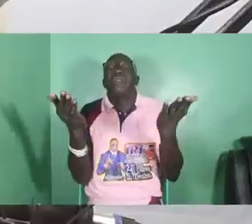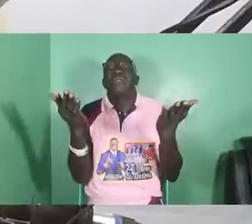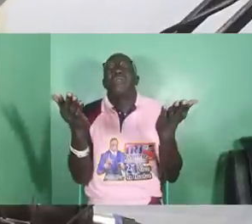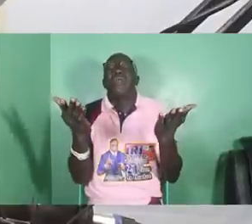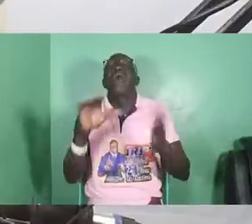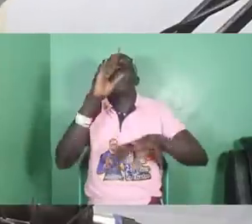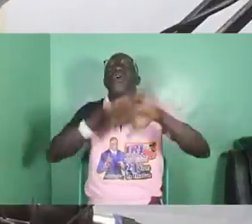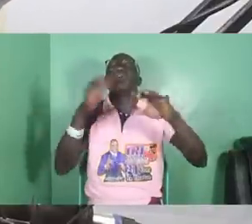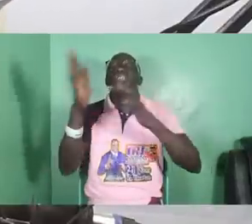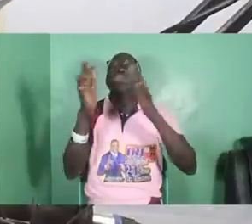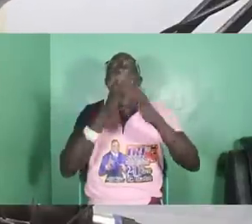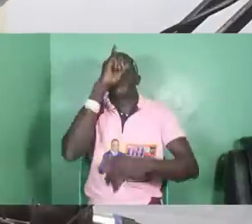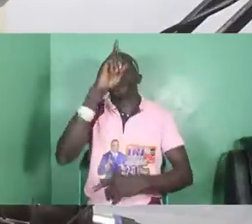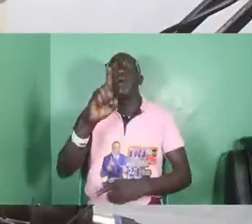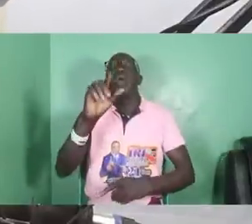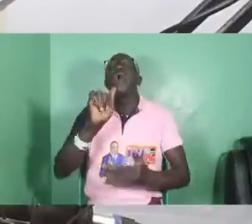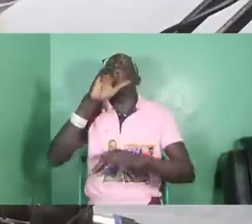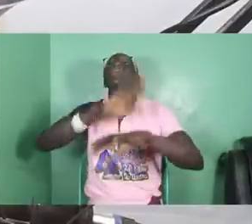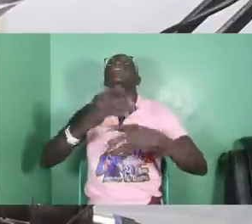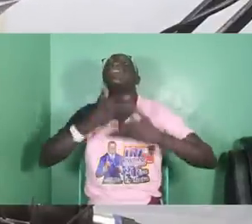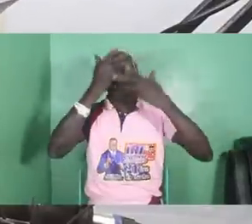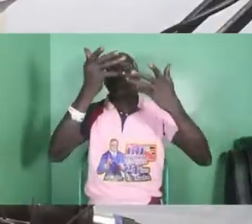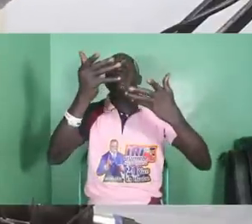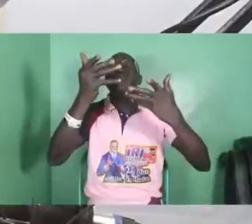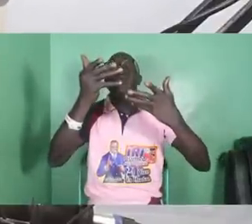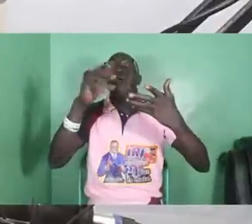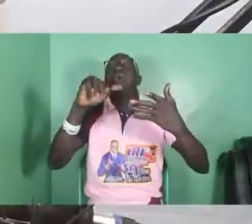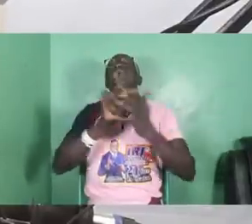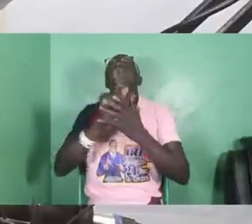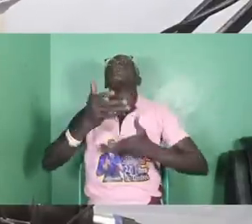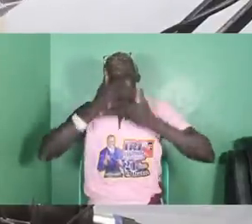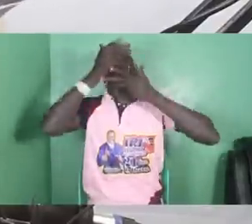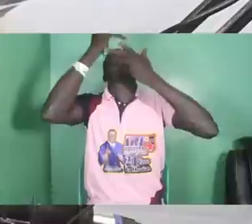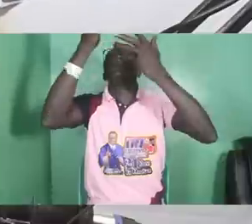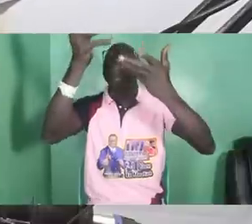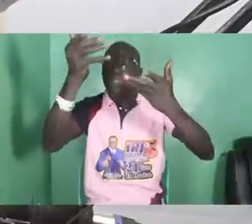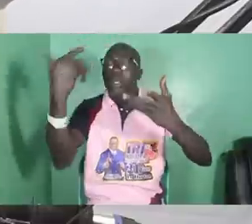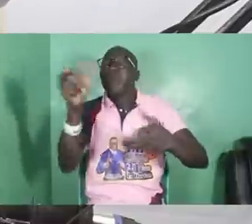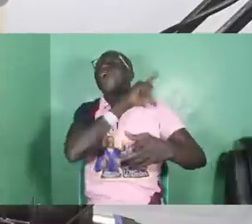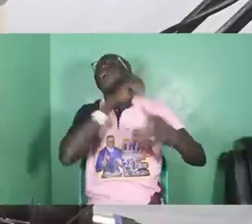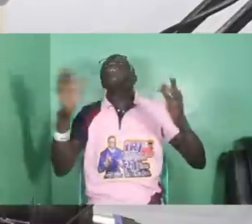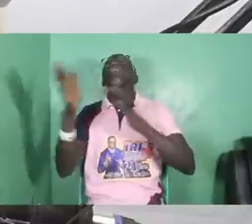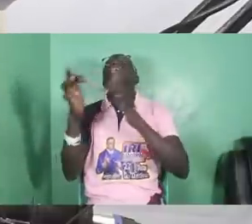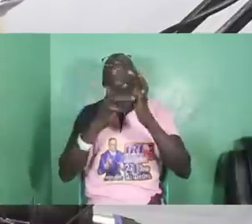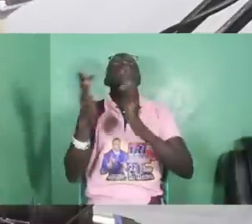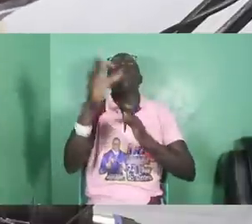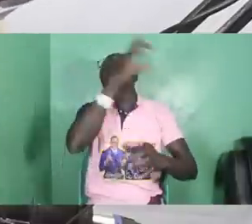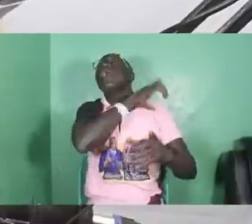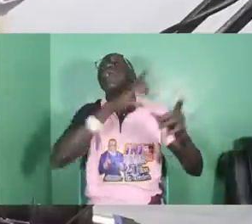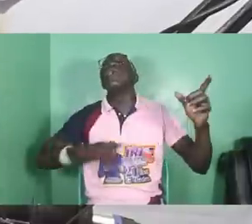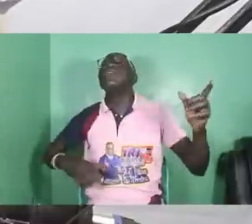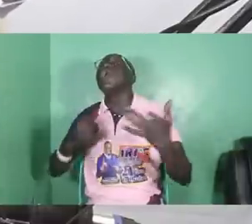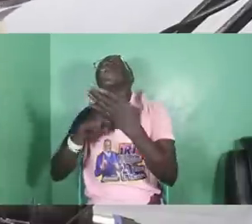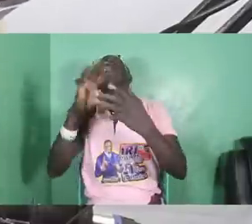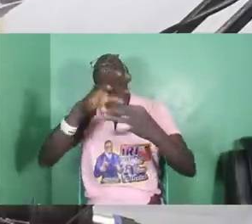your hands again. Boruko Jesu. Call the name of Jesus. E pe gale kan. Holy Spirit. Wa fariwo pe. Do not shout. Boruko Jesu. The name of Jesus. E